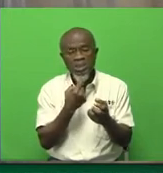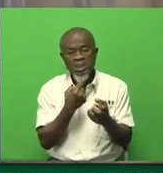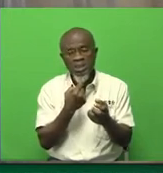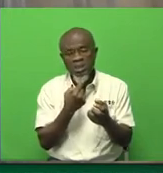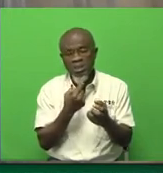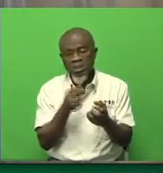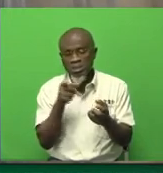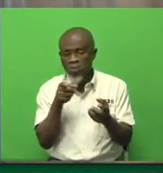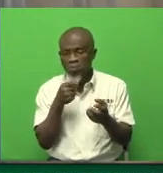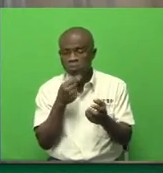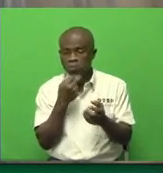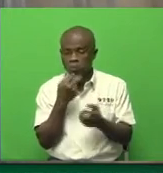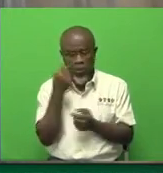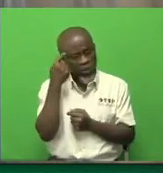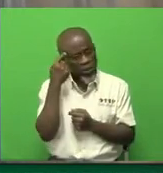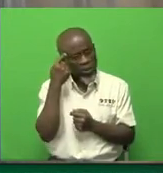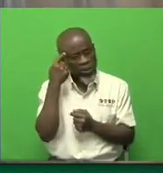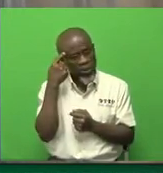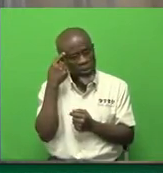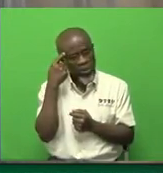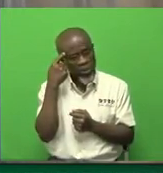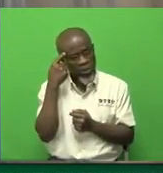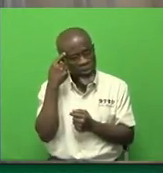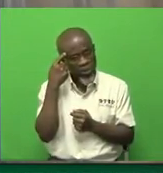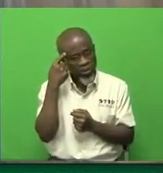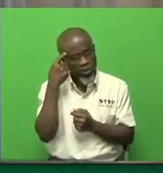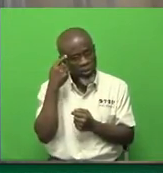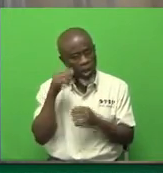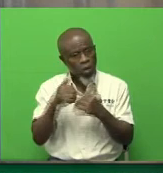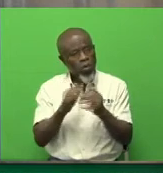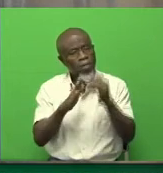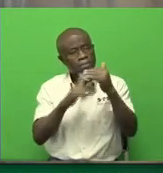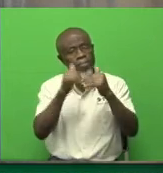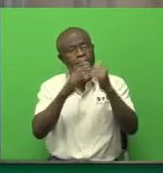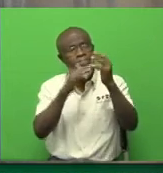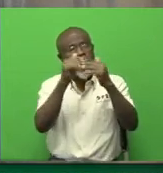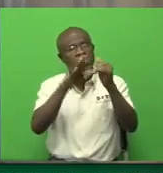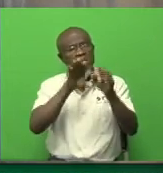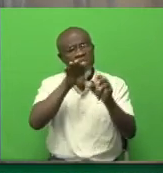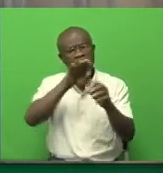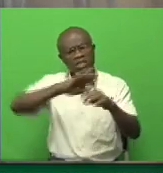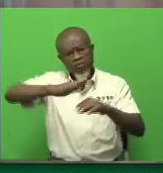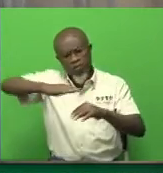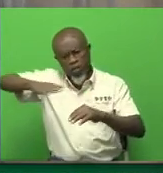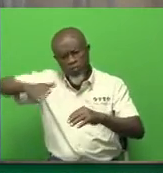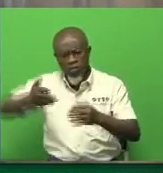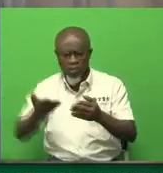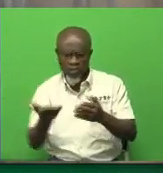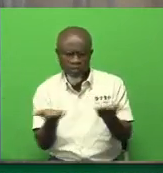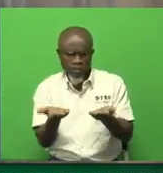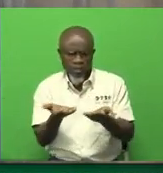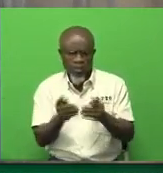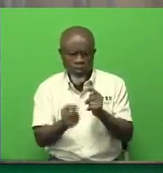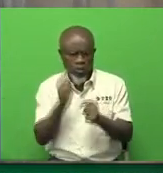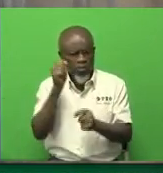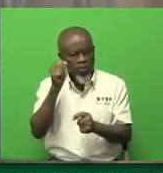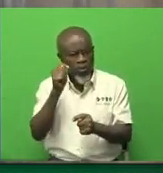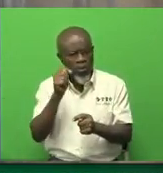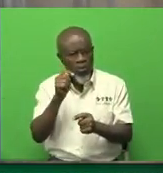is the fact that we're talking about institutional building and so on that activity